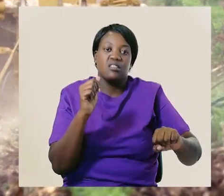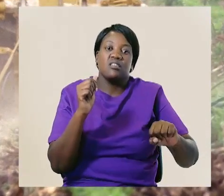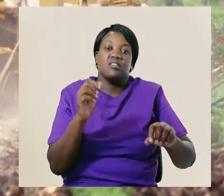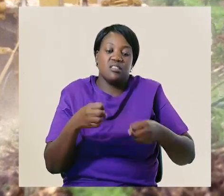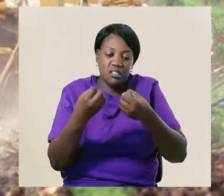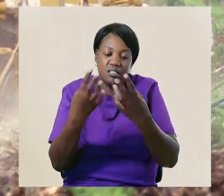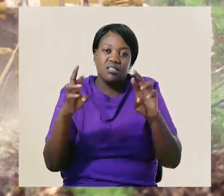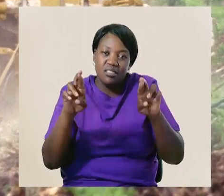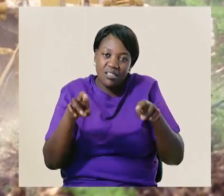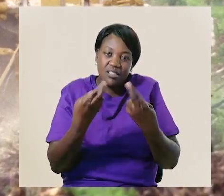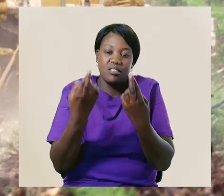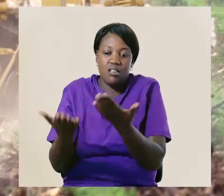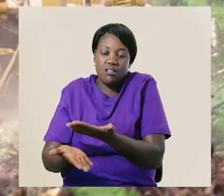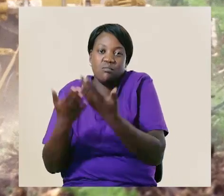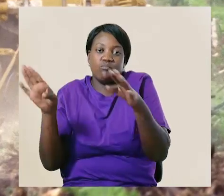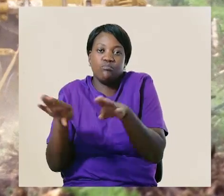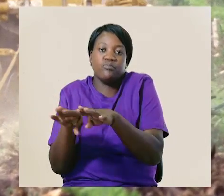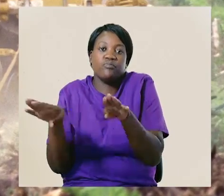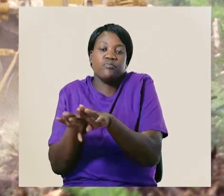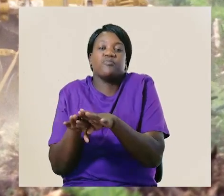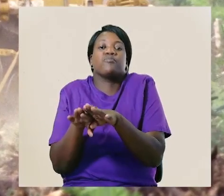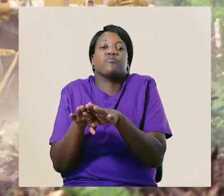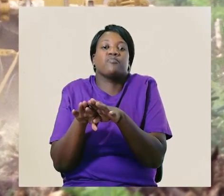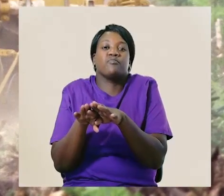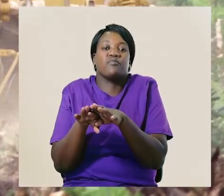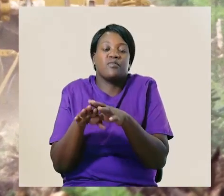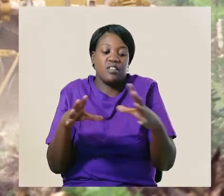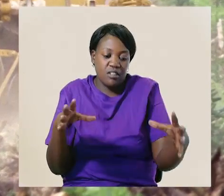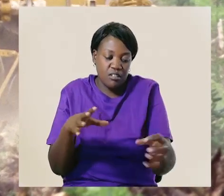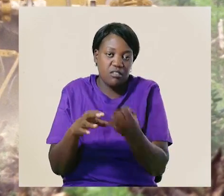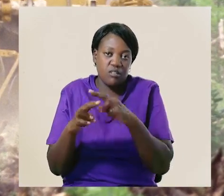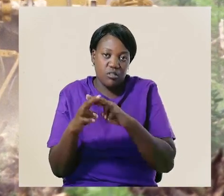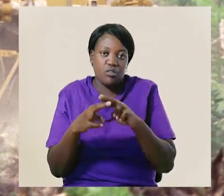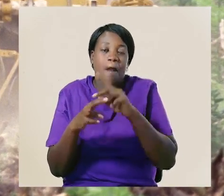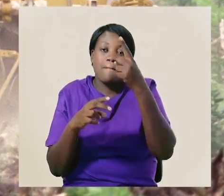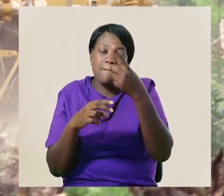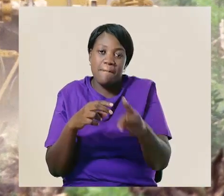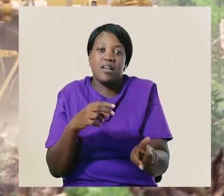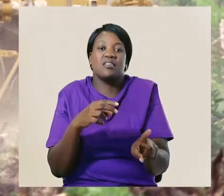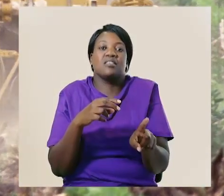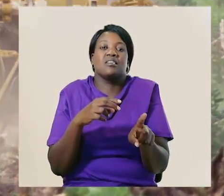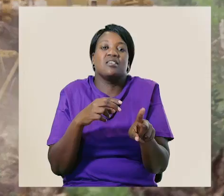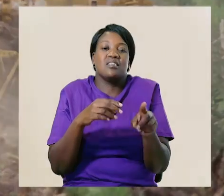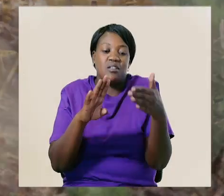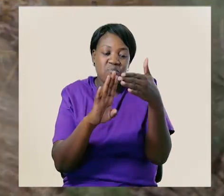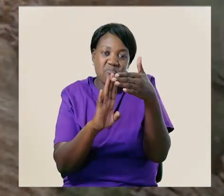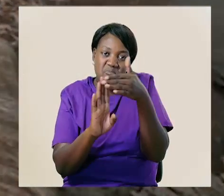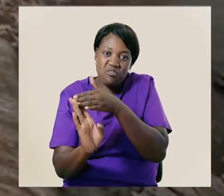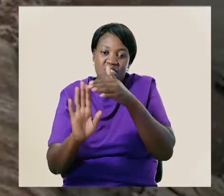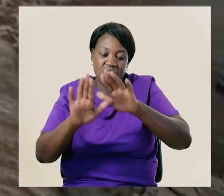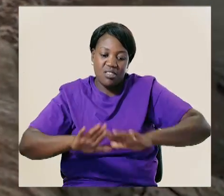resources for production and that these resources are taken from it. But if we want to protect our